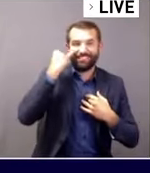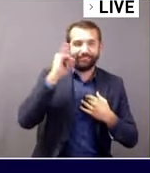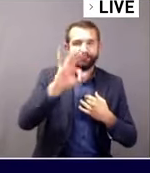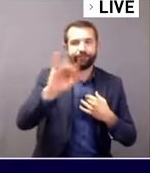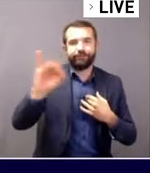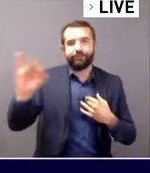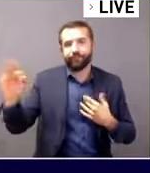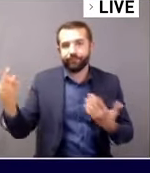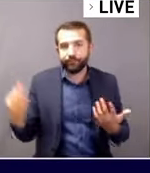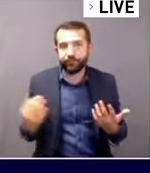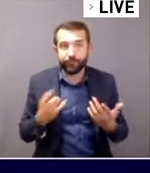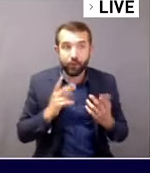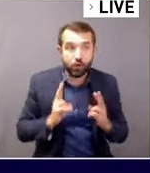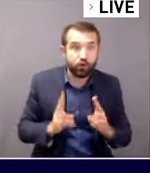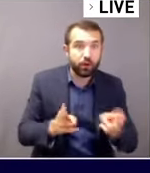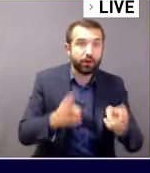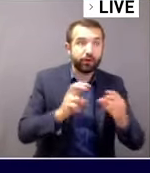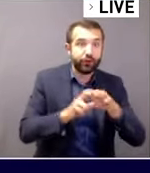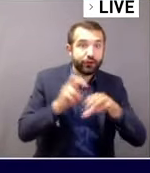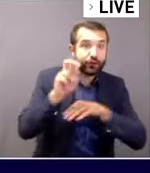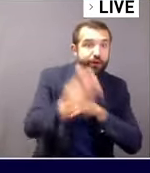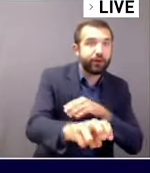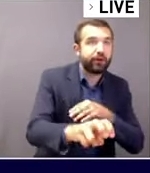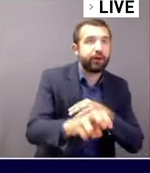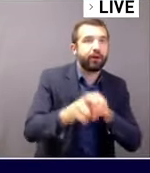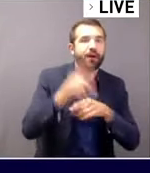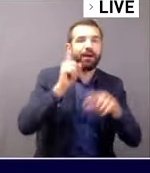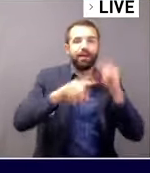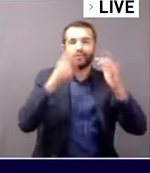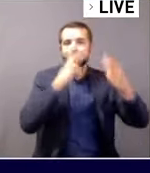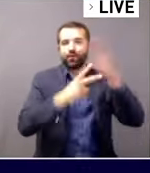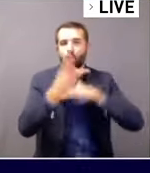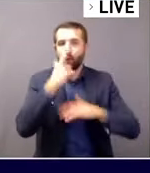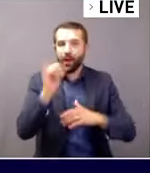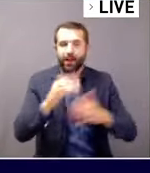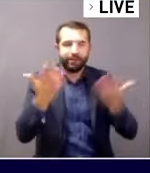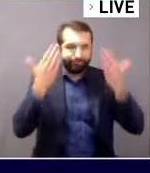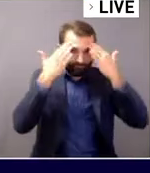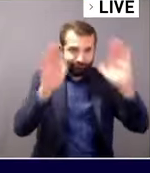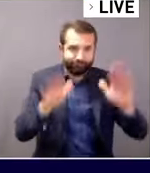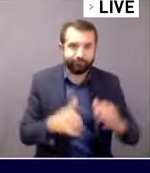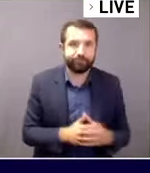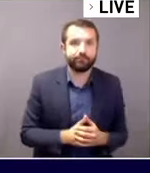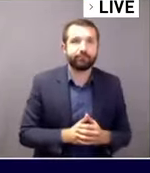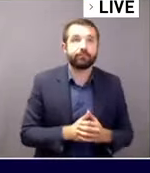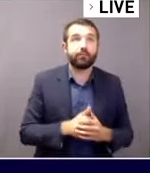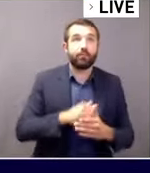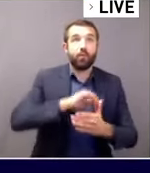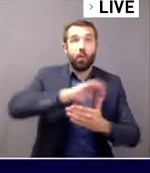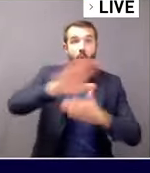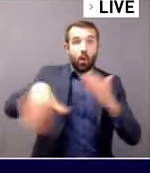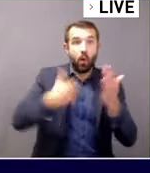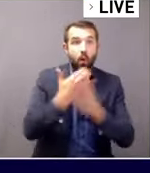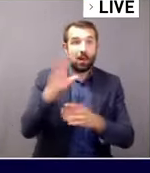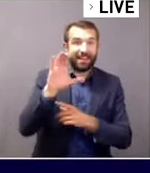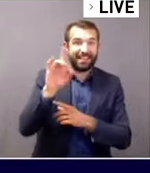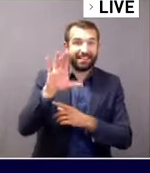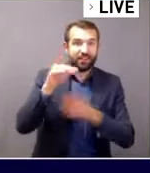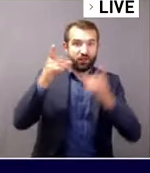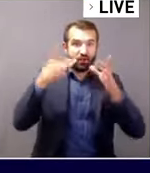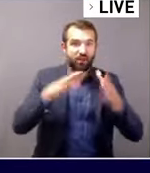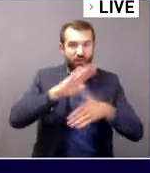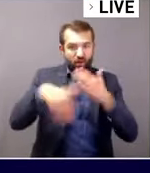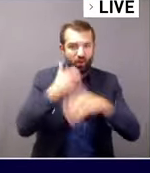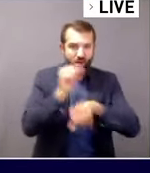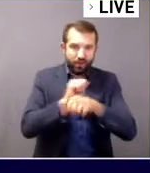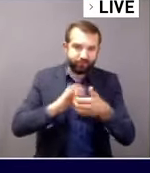be followed, but that's how my colleagues and I across the other 49 states are thinking about this. If I could just very quickly